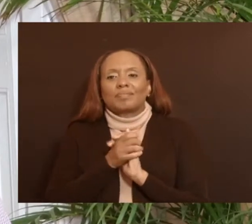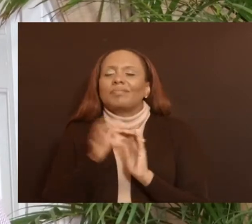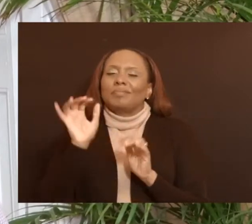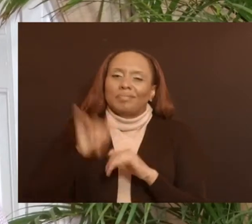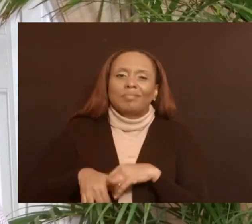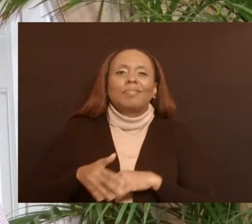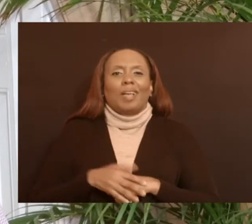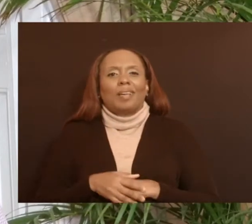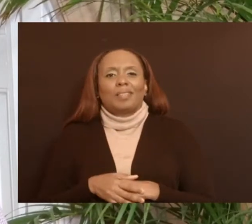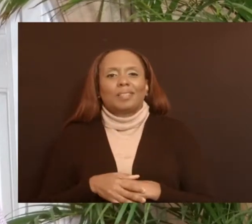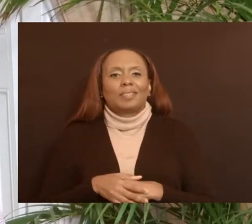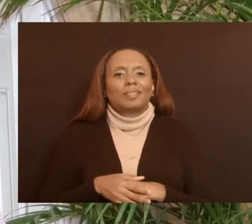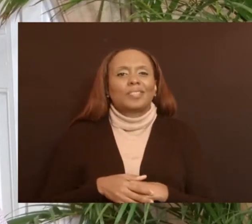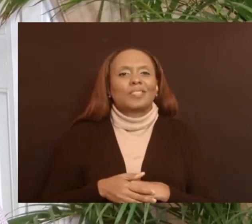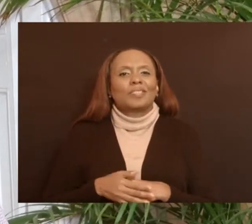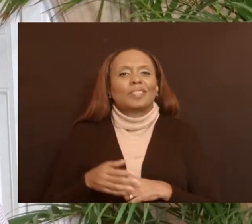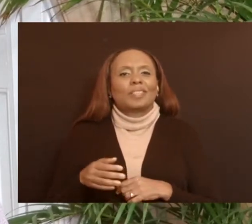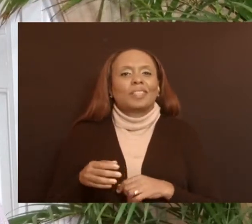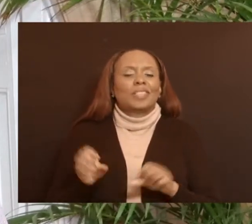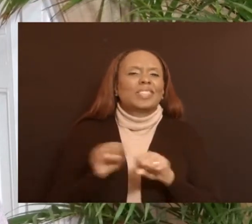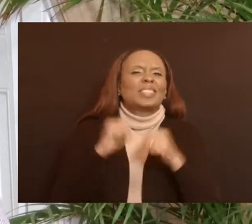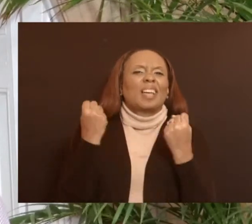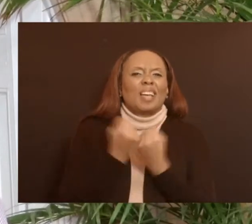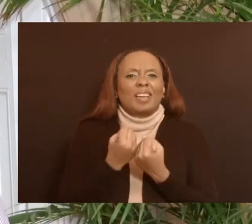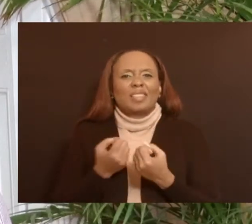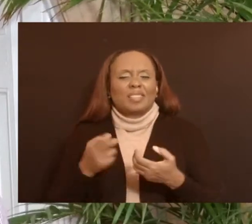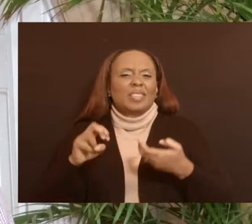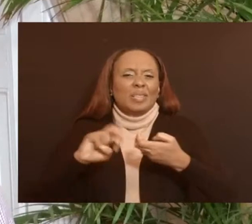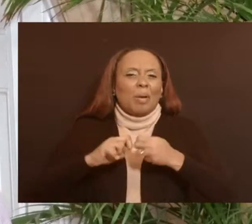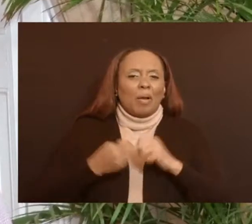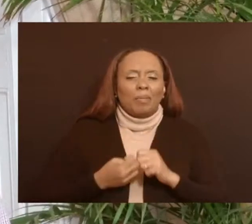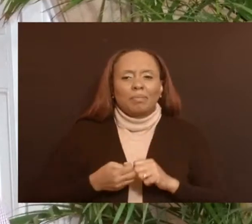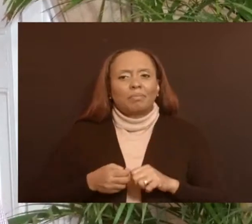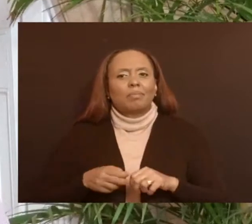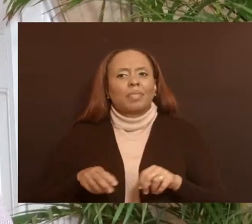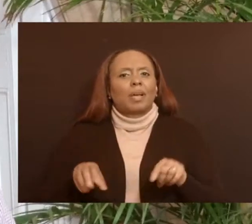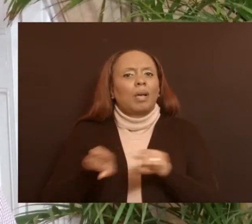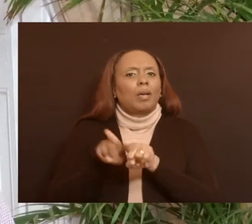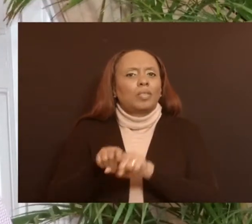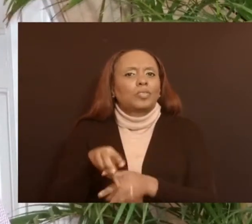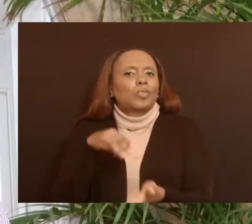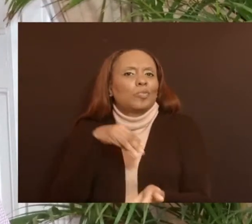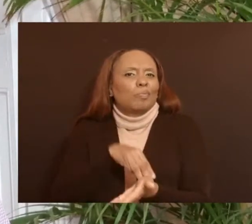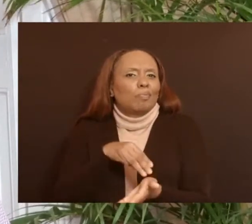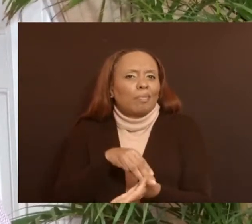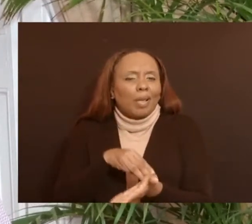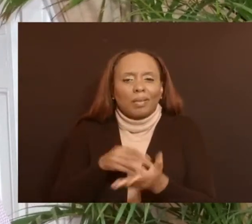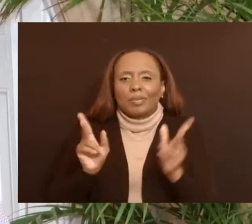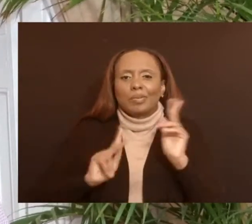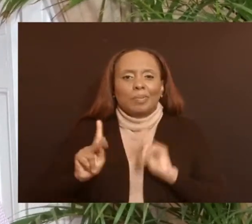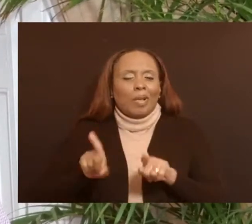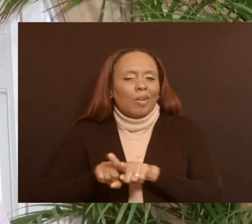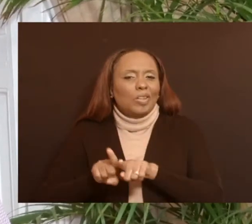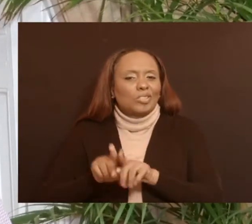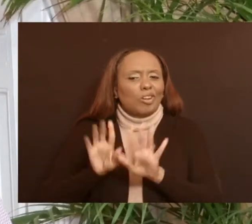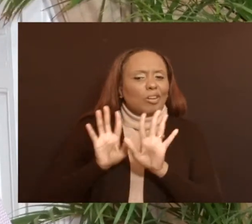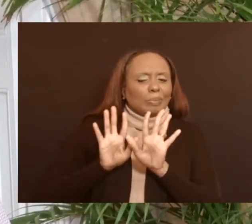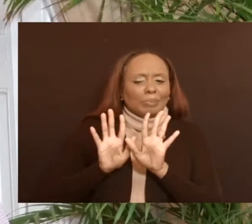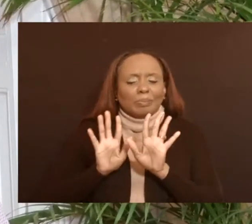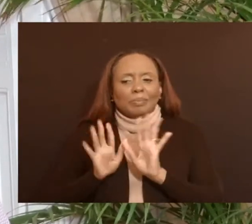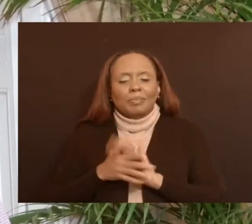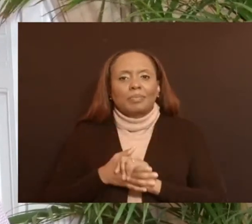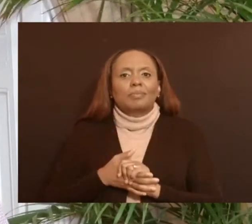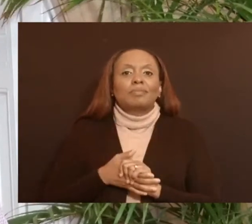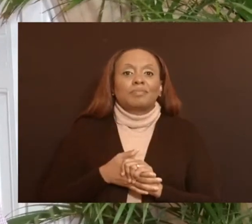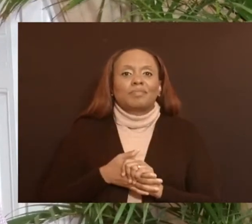it is also part of the medical fraternity, the wider medical fraternity. So that is another reason why